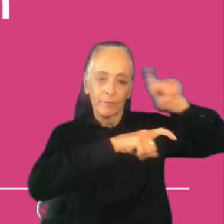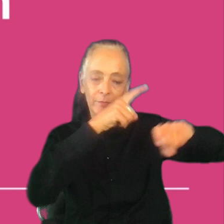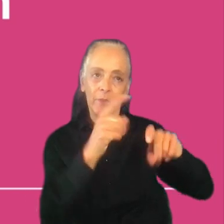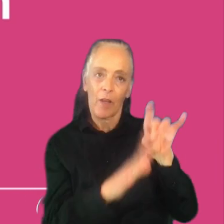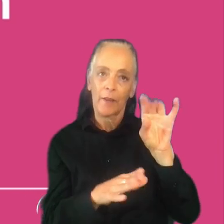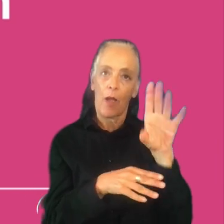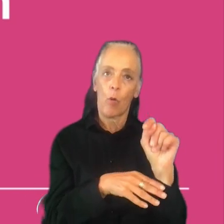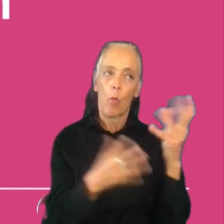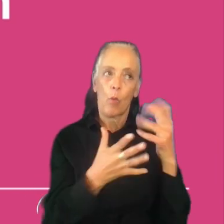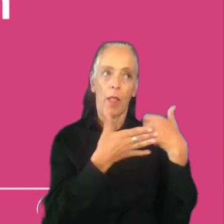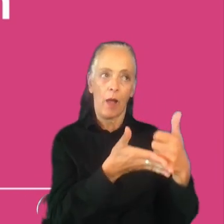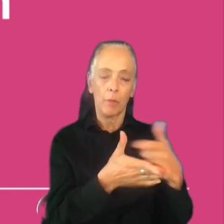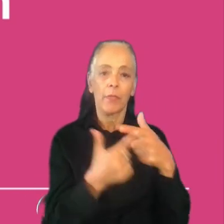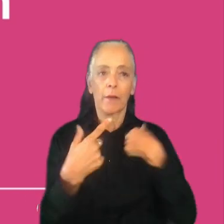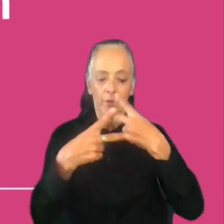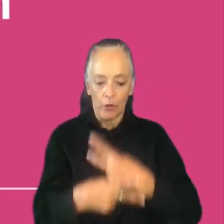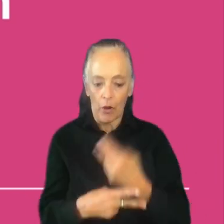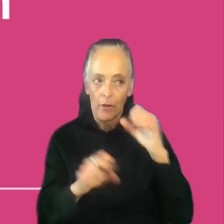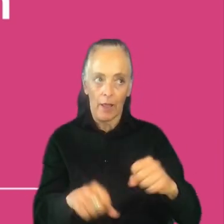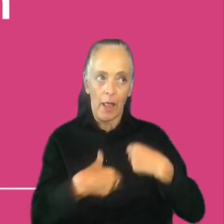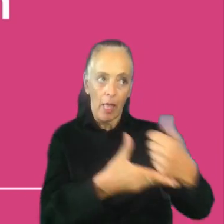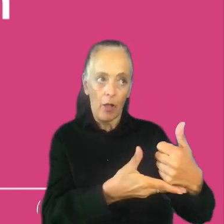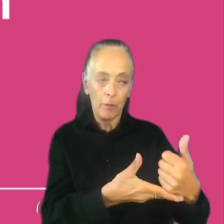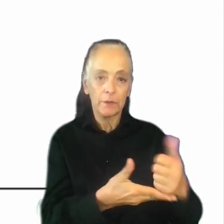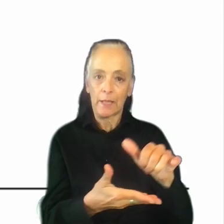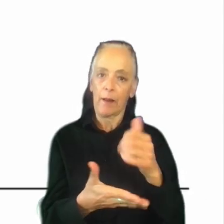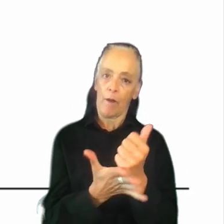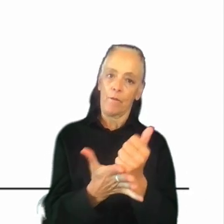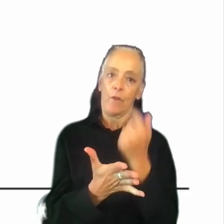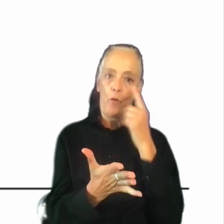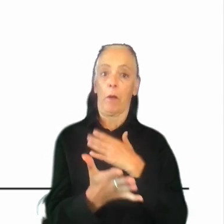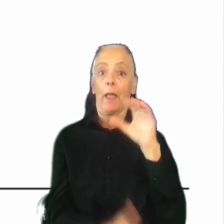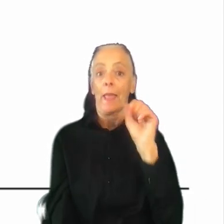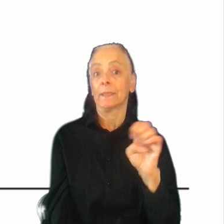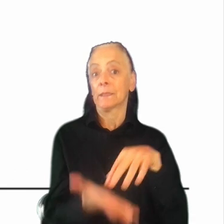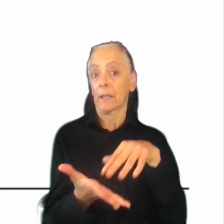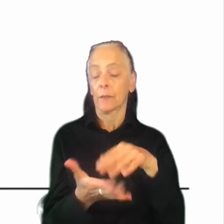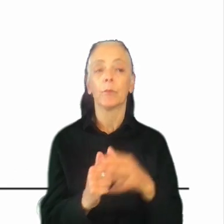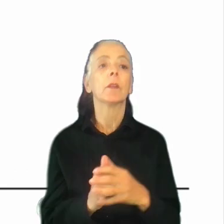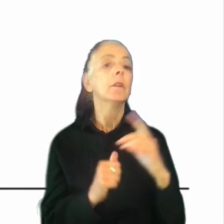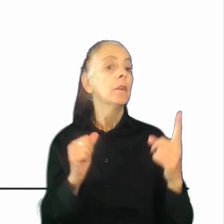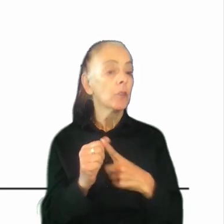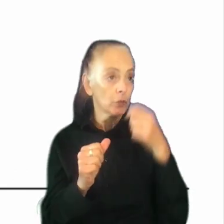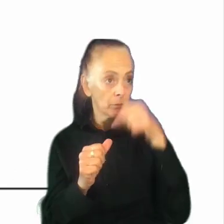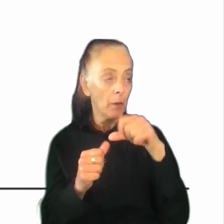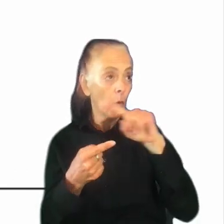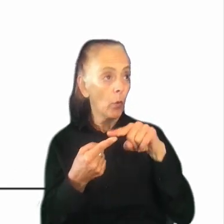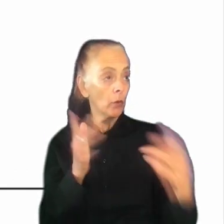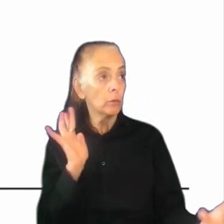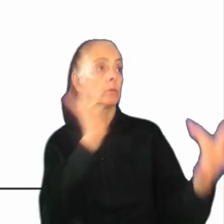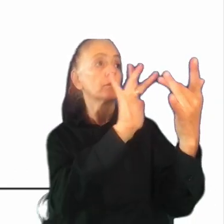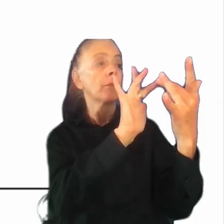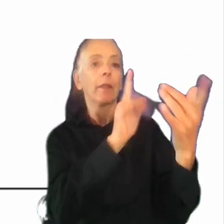and then i could work out can i help them and is this a suitable case study the first thing to keep in mind when you are approaching people